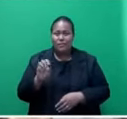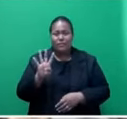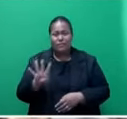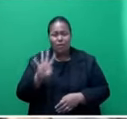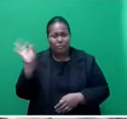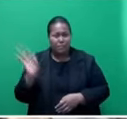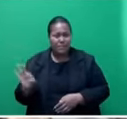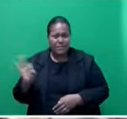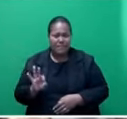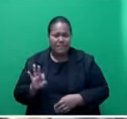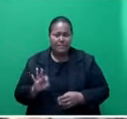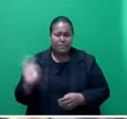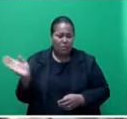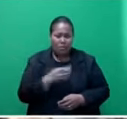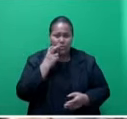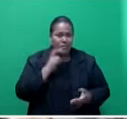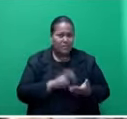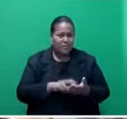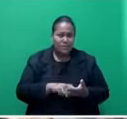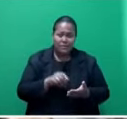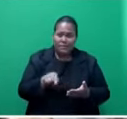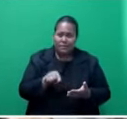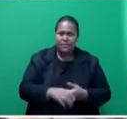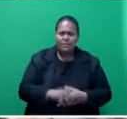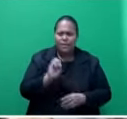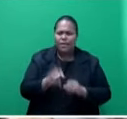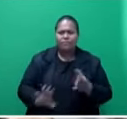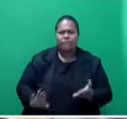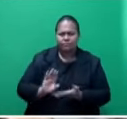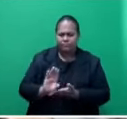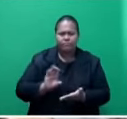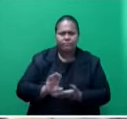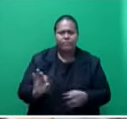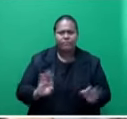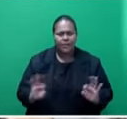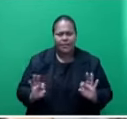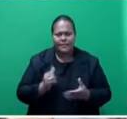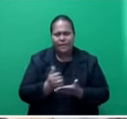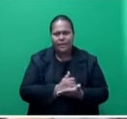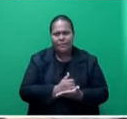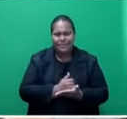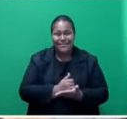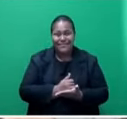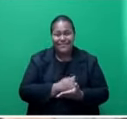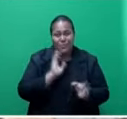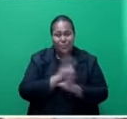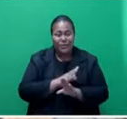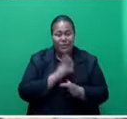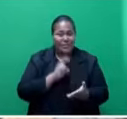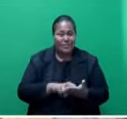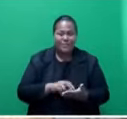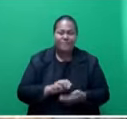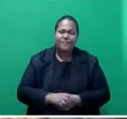accounts were members that registered and have made absolutely no contributions towards their accounts. So, for example, you